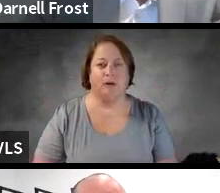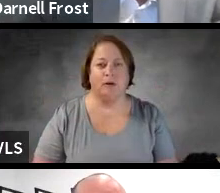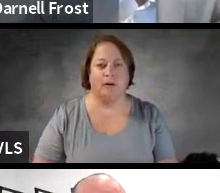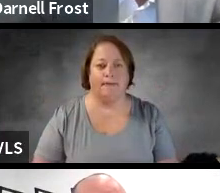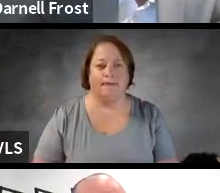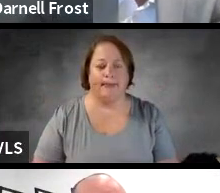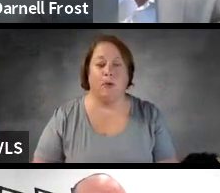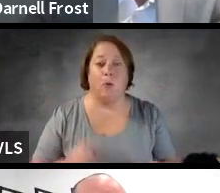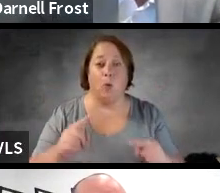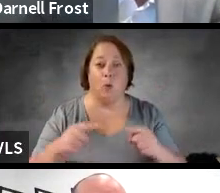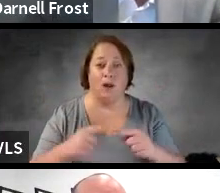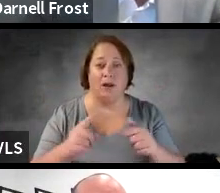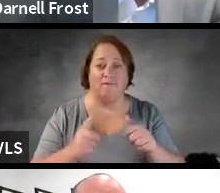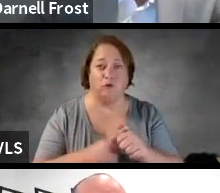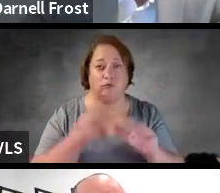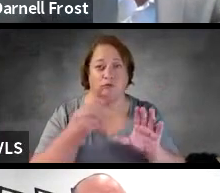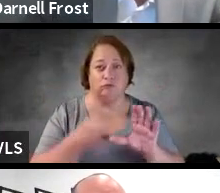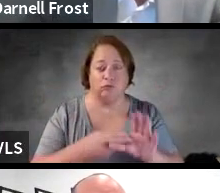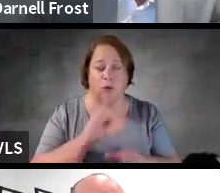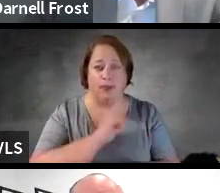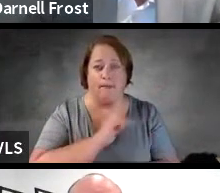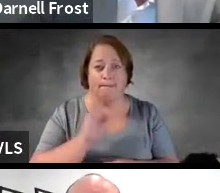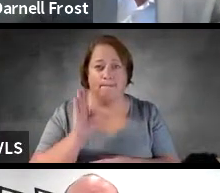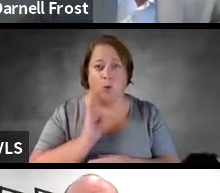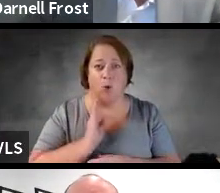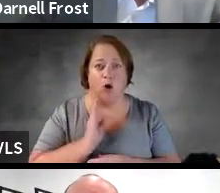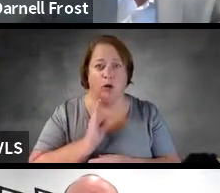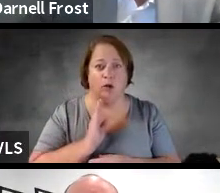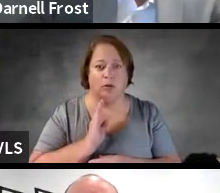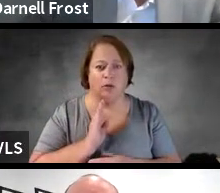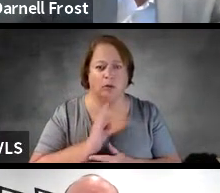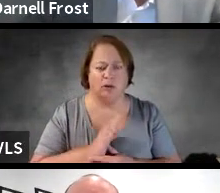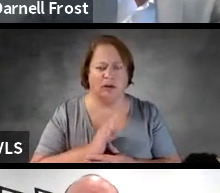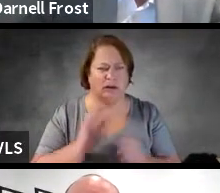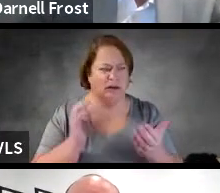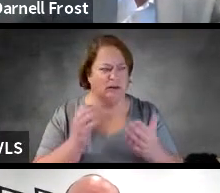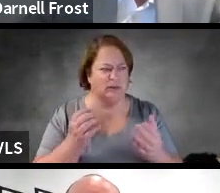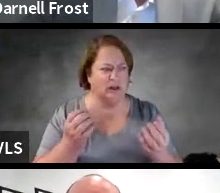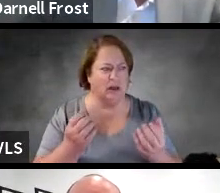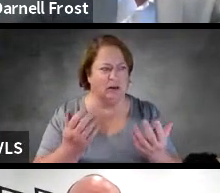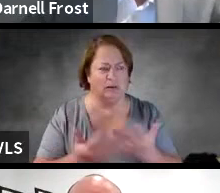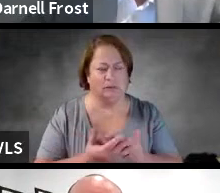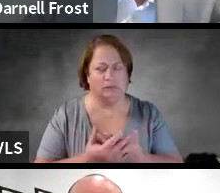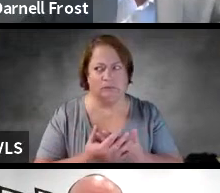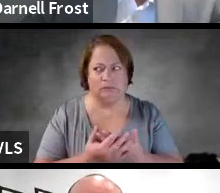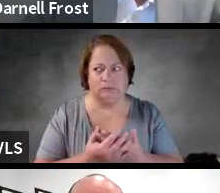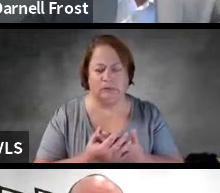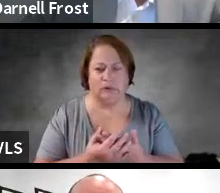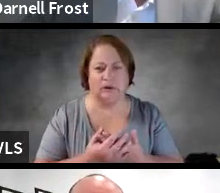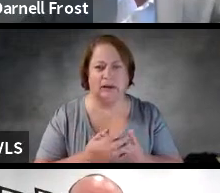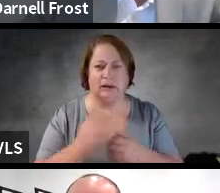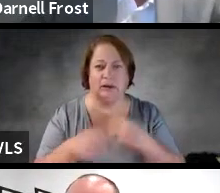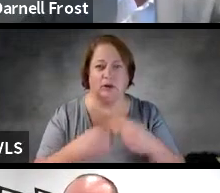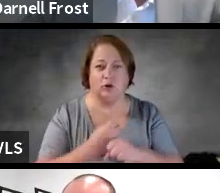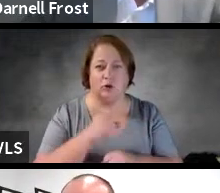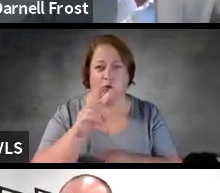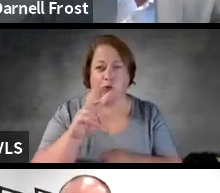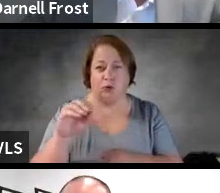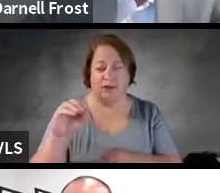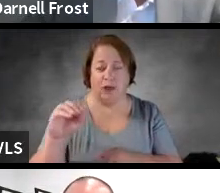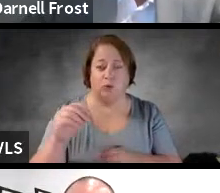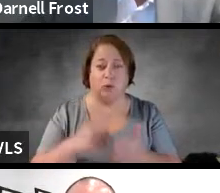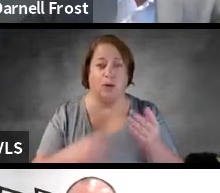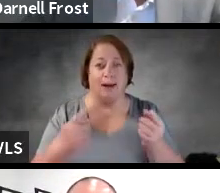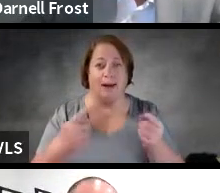When I first came onto the board, and that seems like years ago, or was years ago, in 2000, what had happened at